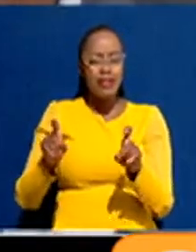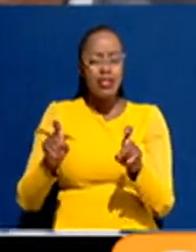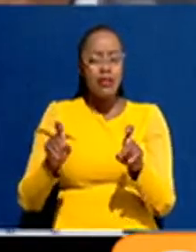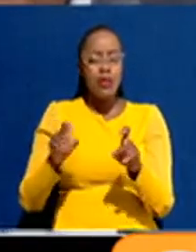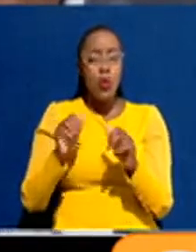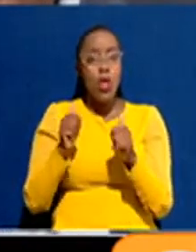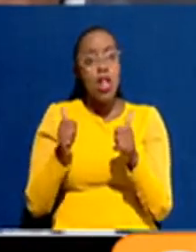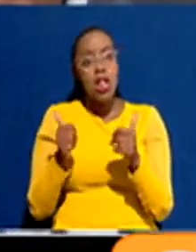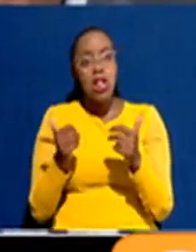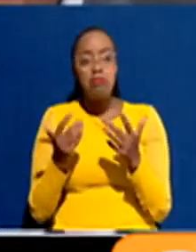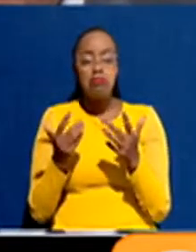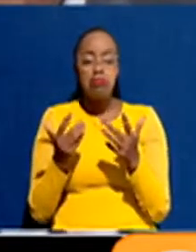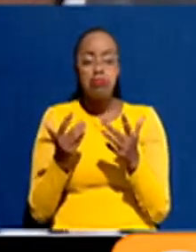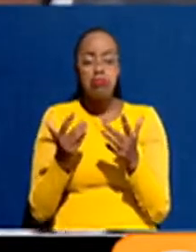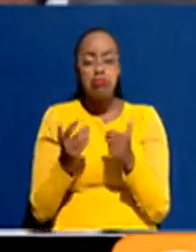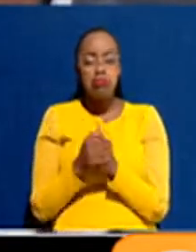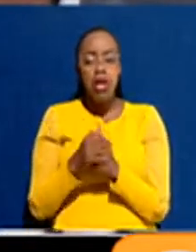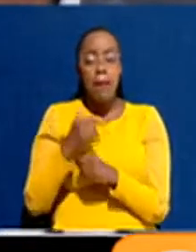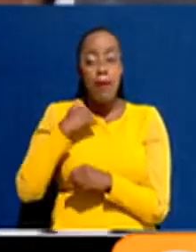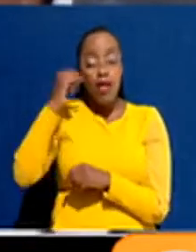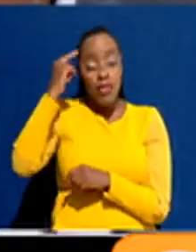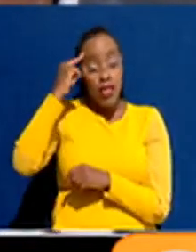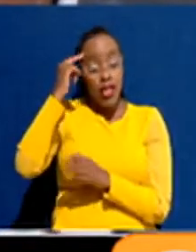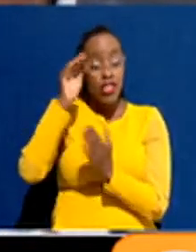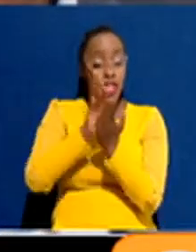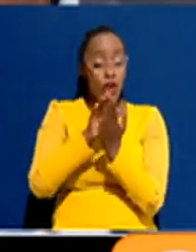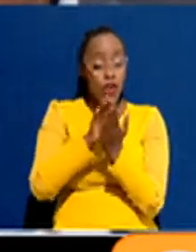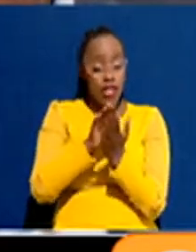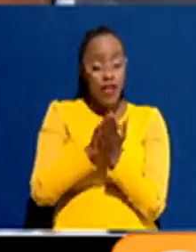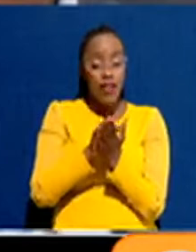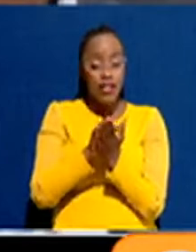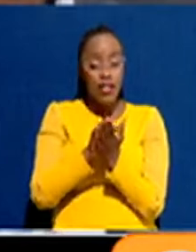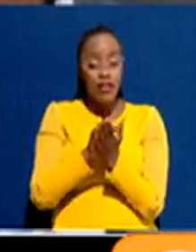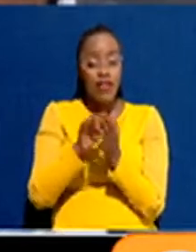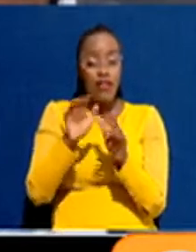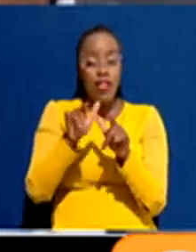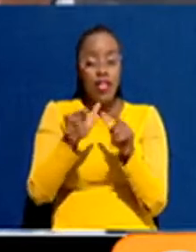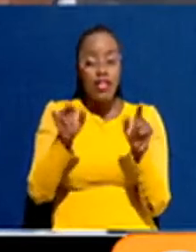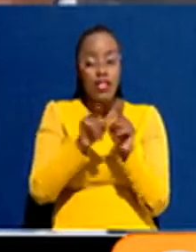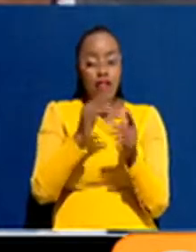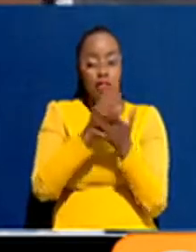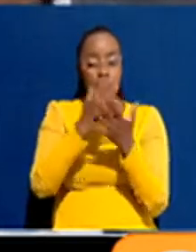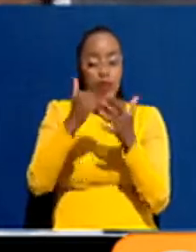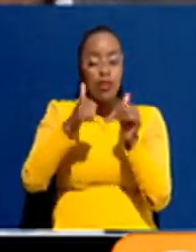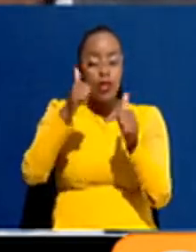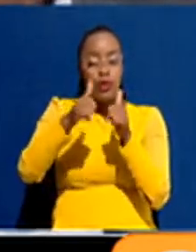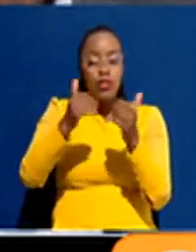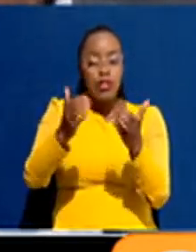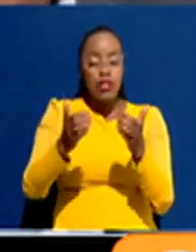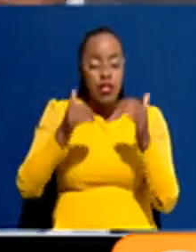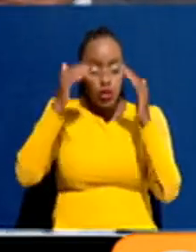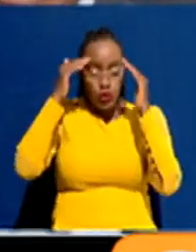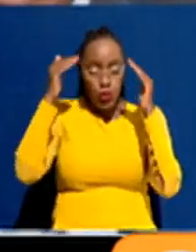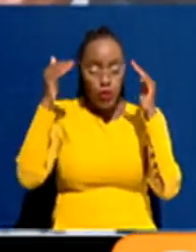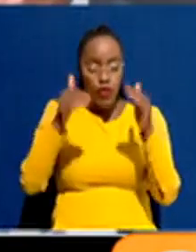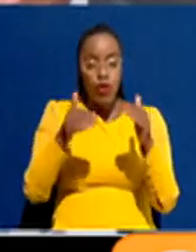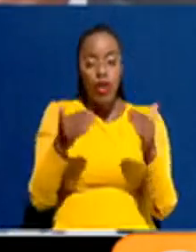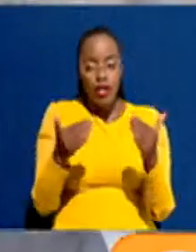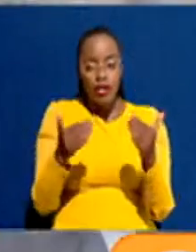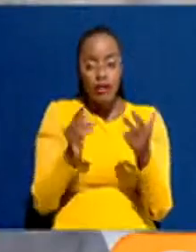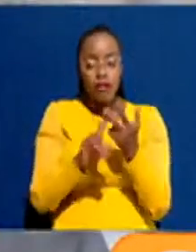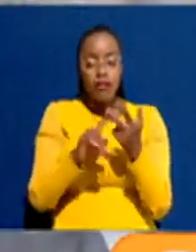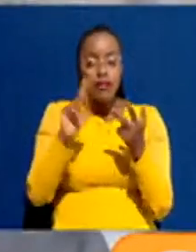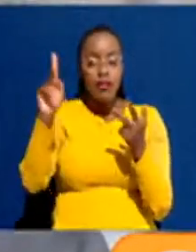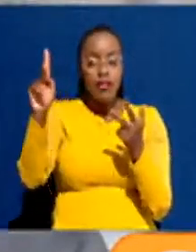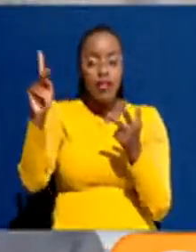Well, I think the conservancies are some of the things that may need to be looked at. The